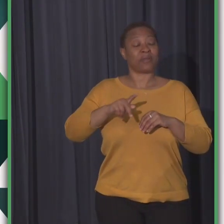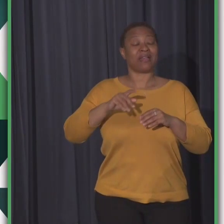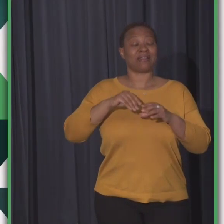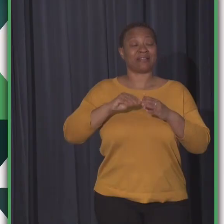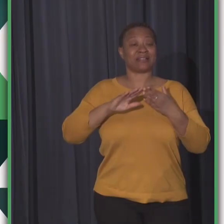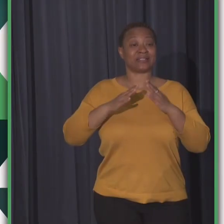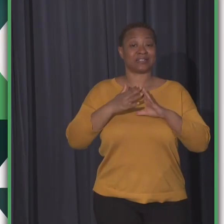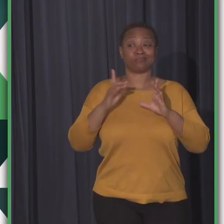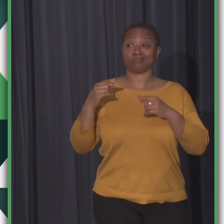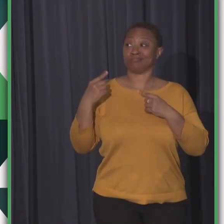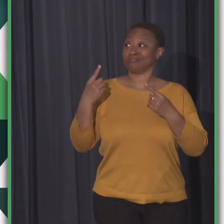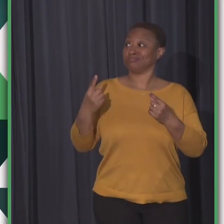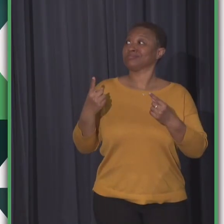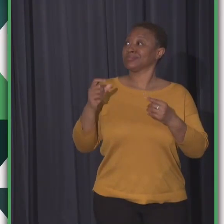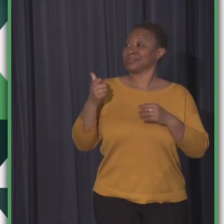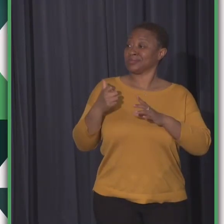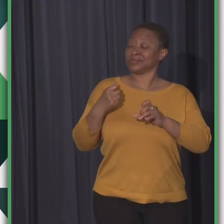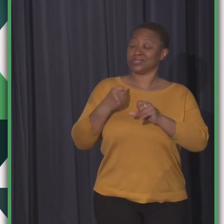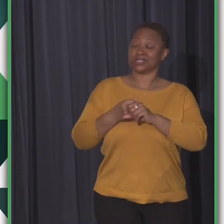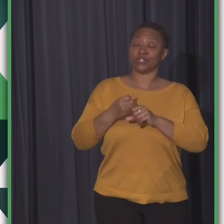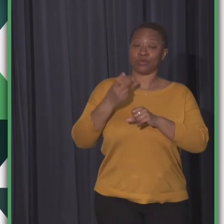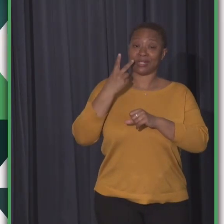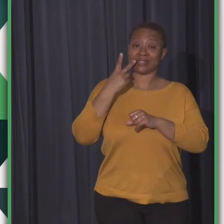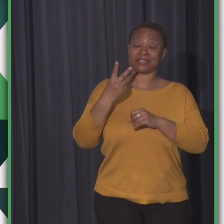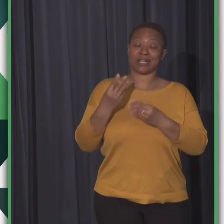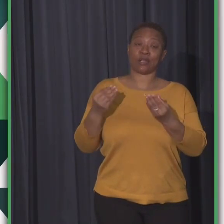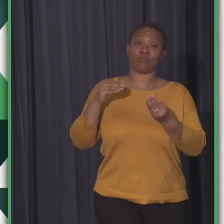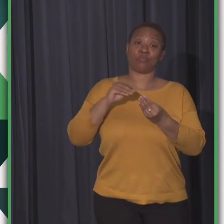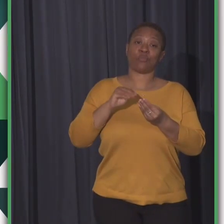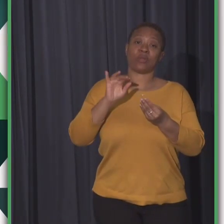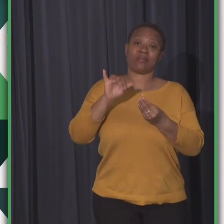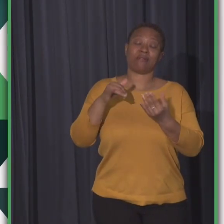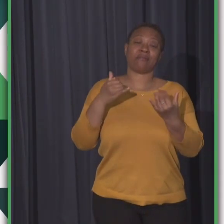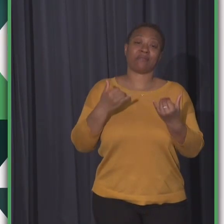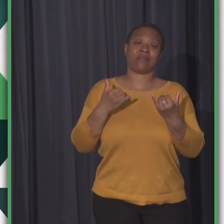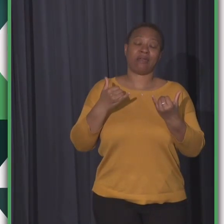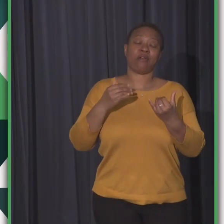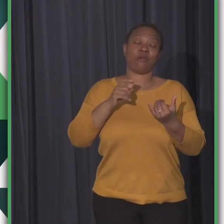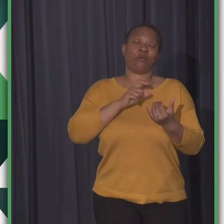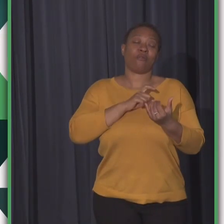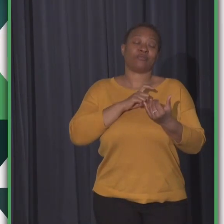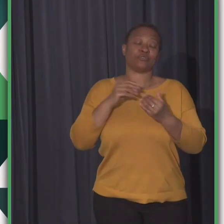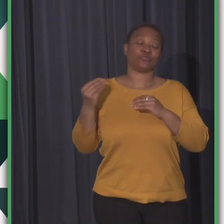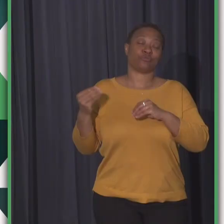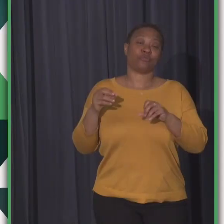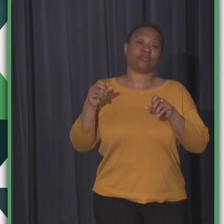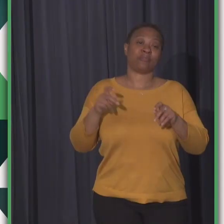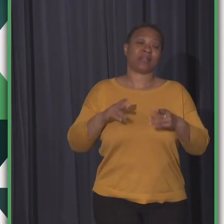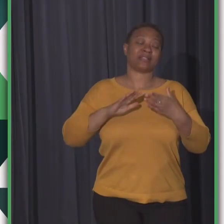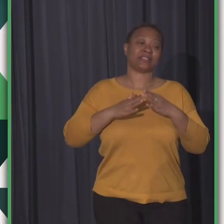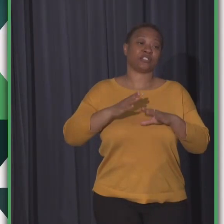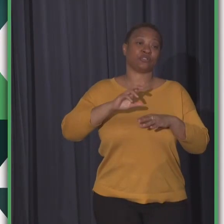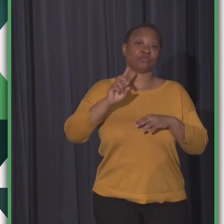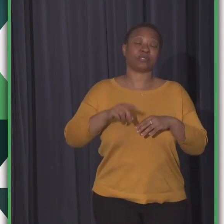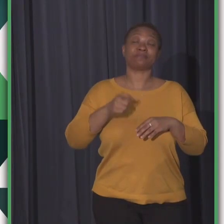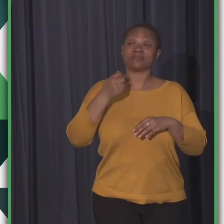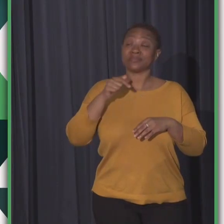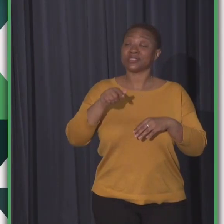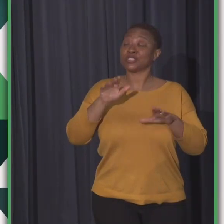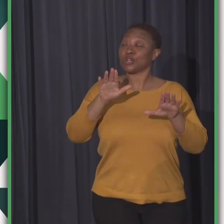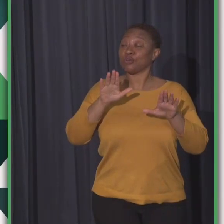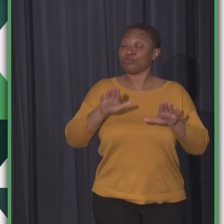years. And so we're starting to see more of that now, officers moving back to the city of Detroit. This is a great